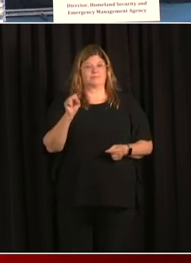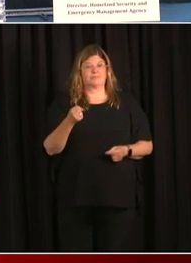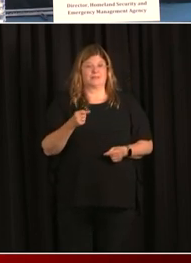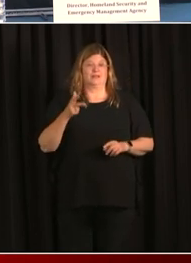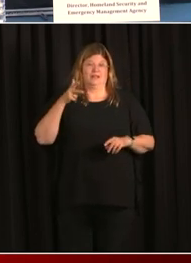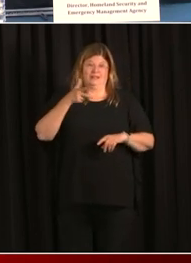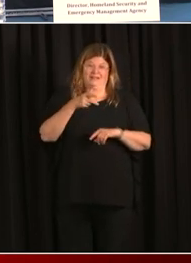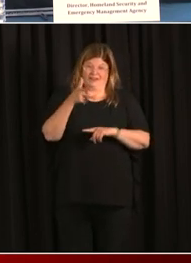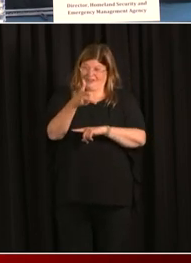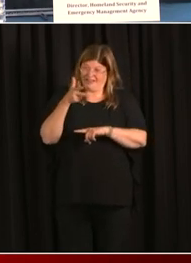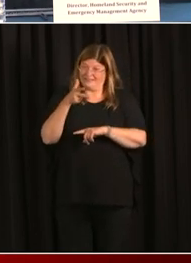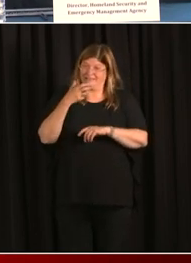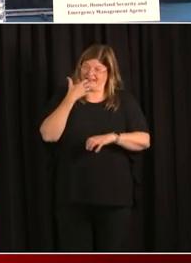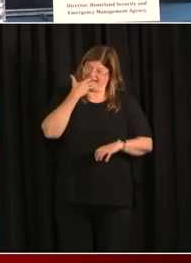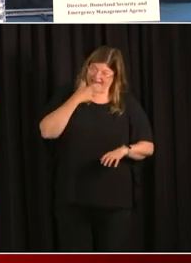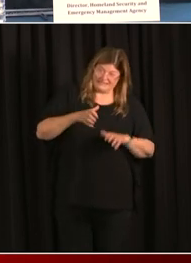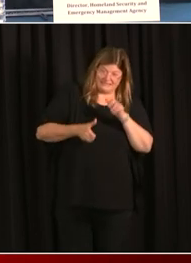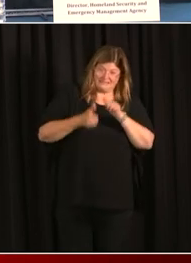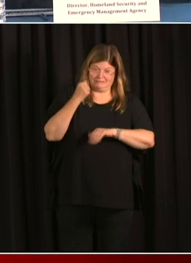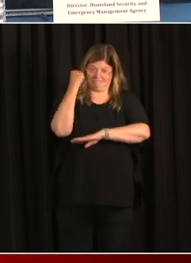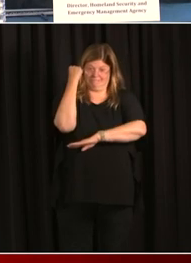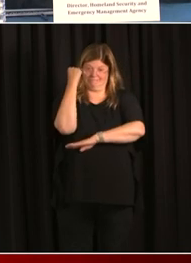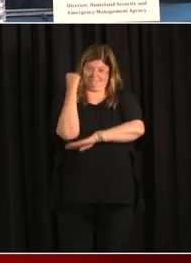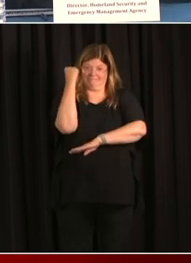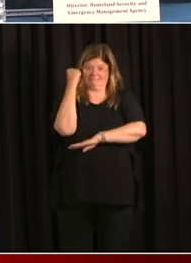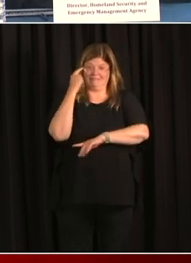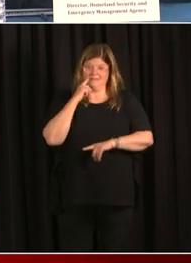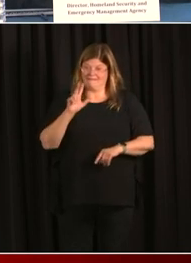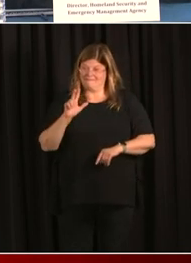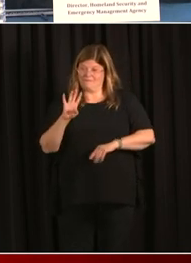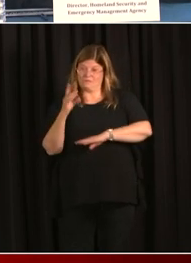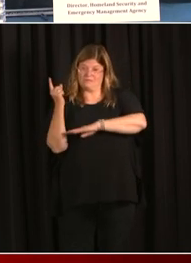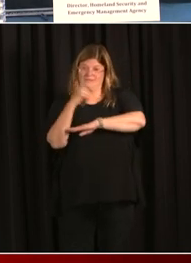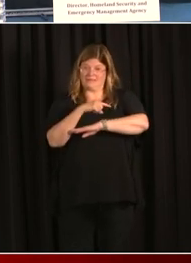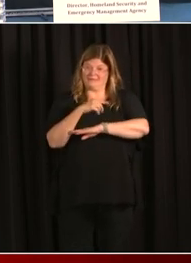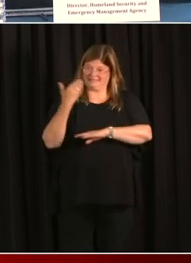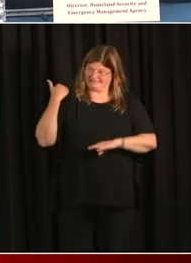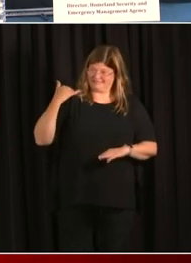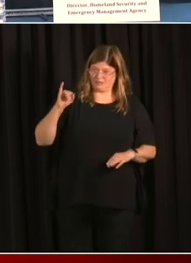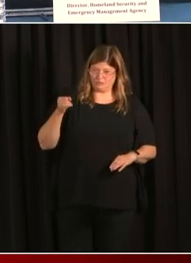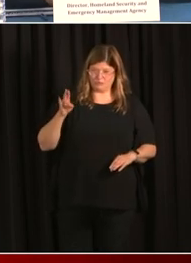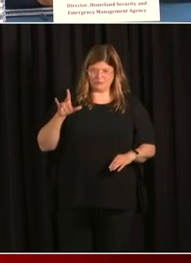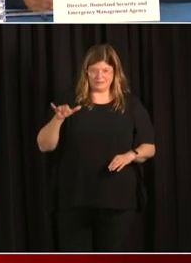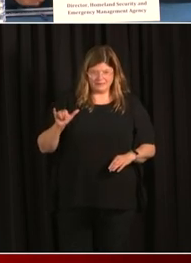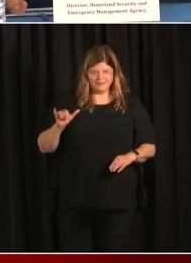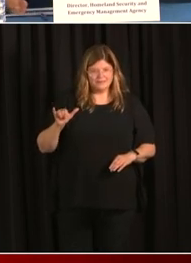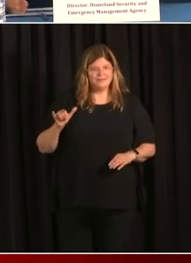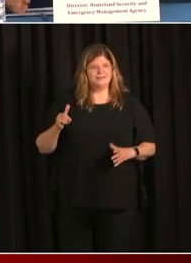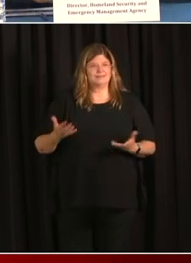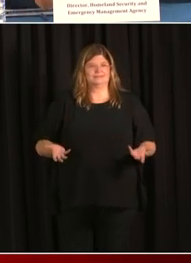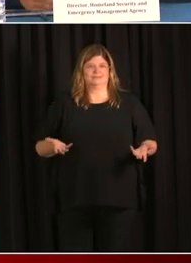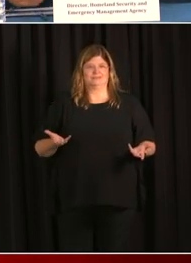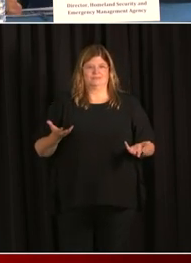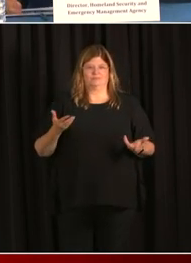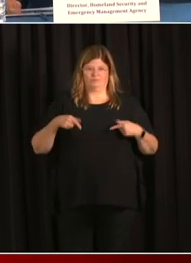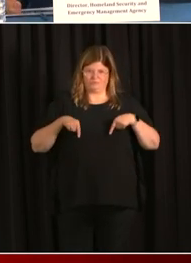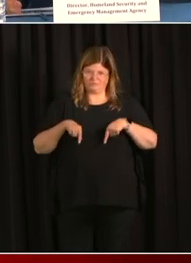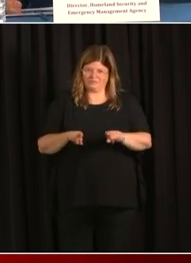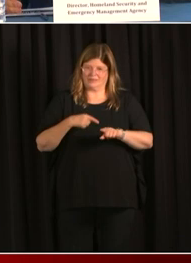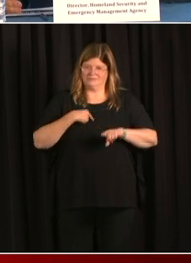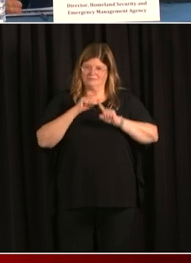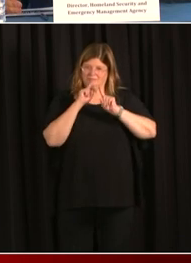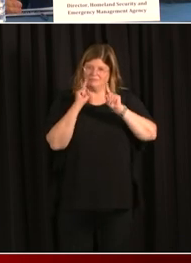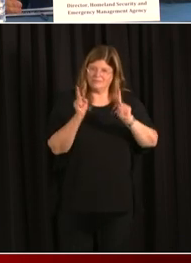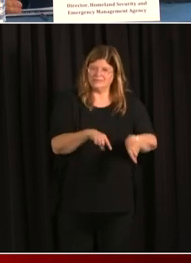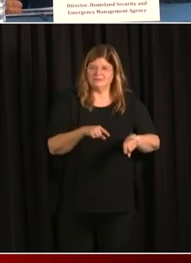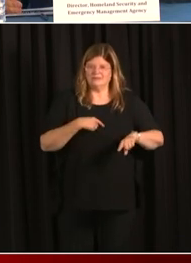had 44 days of heat emergencies here in the district this summer. And then, of course, as we are trying to respond and as we are responding